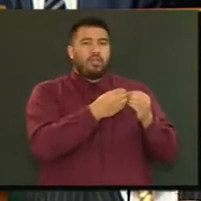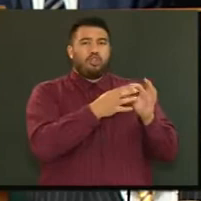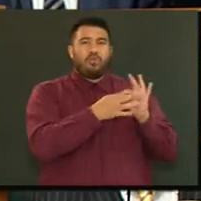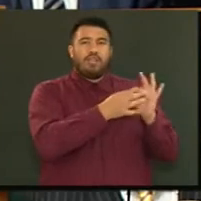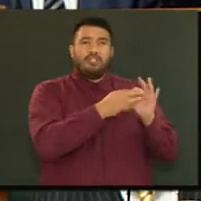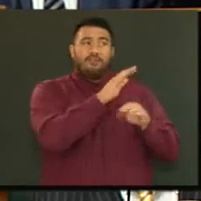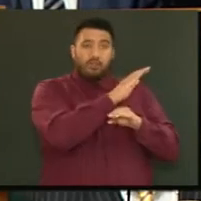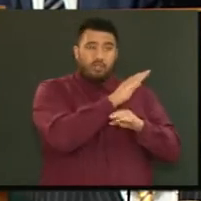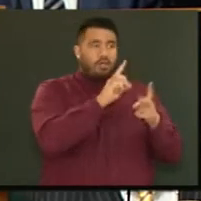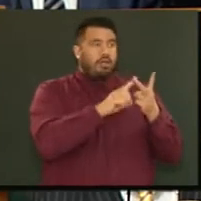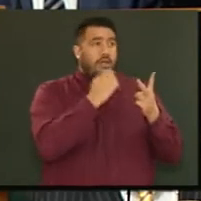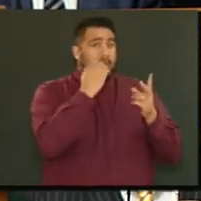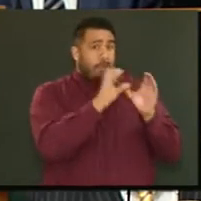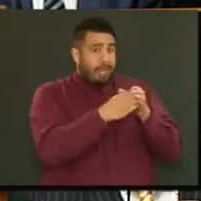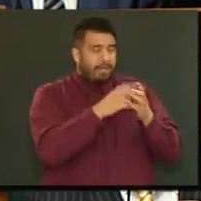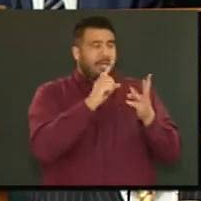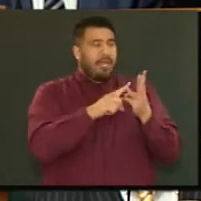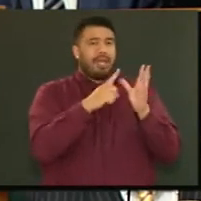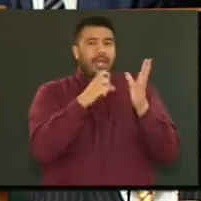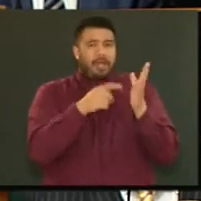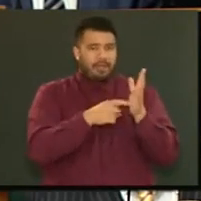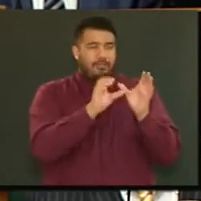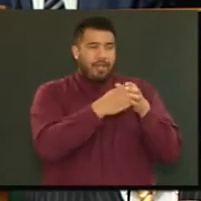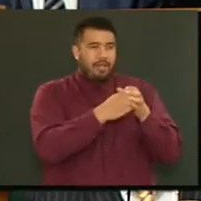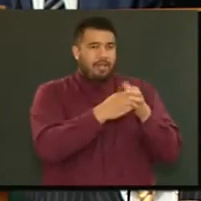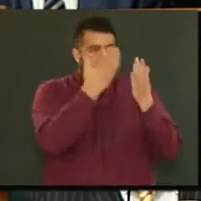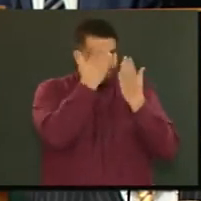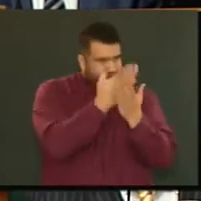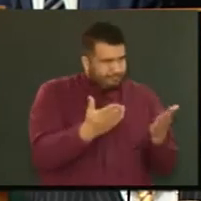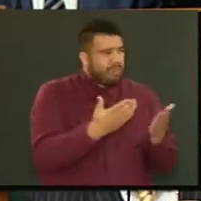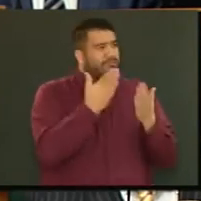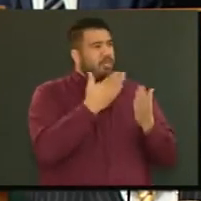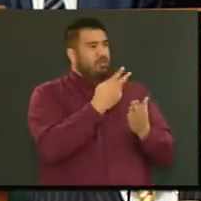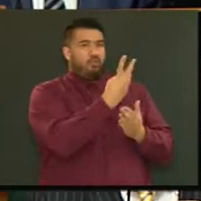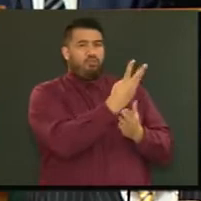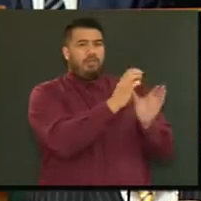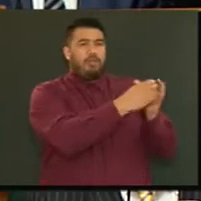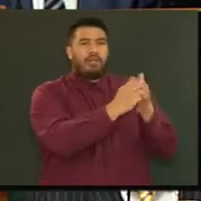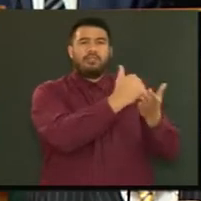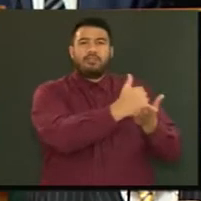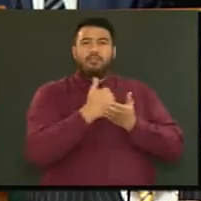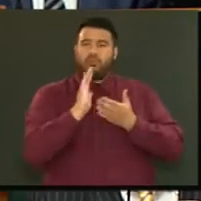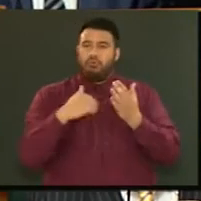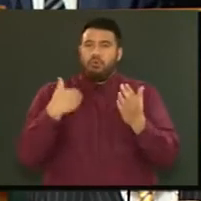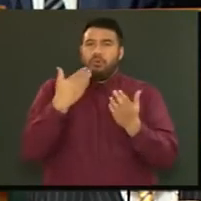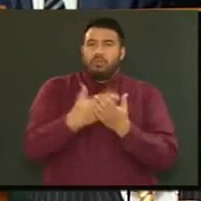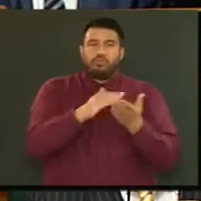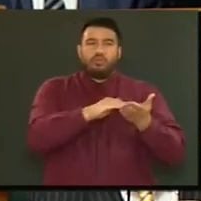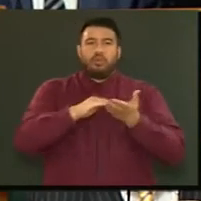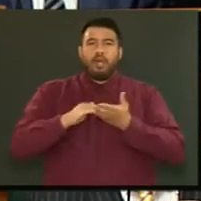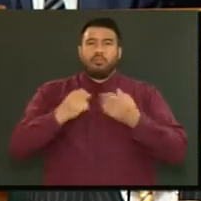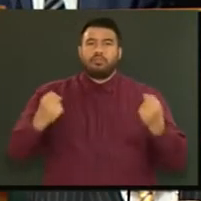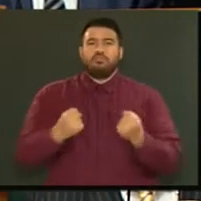Māori Party and ACT. I want to acknowledge their continuing support and contribution to strong